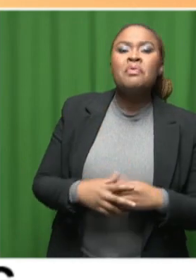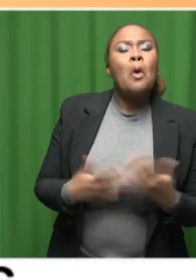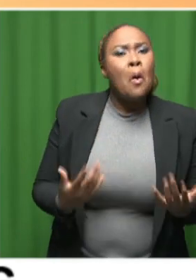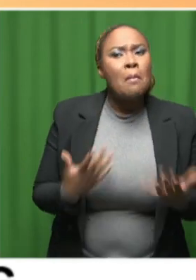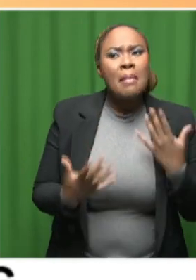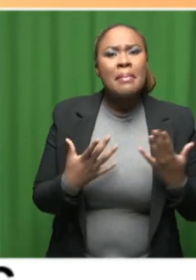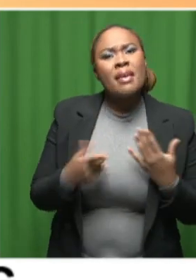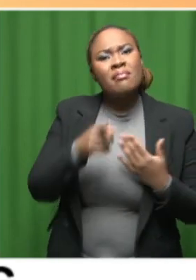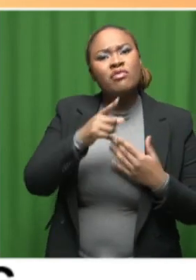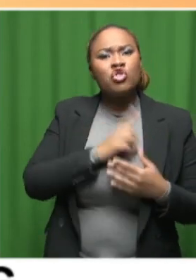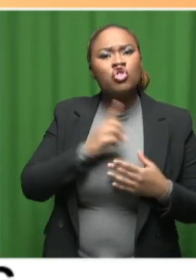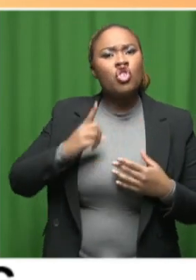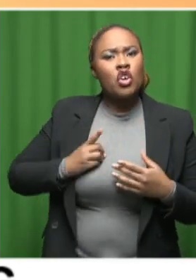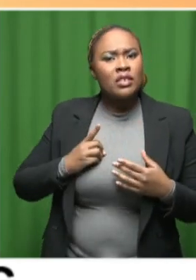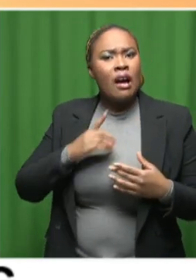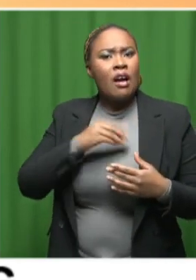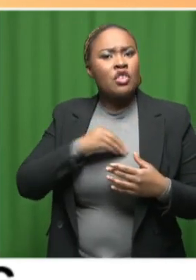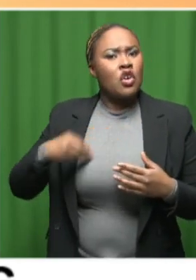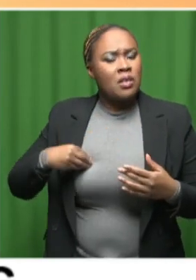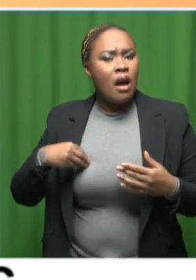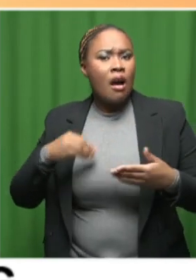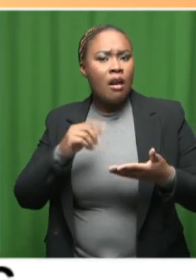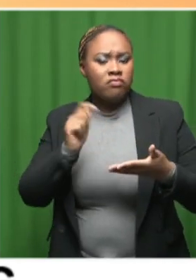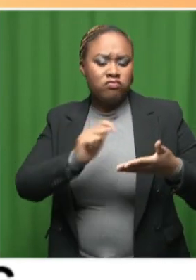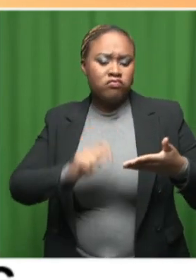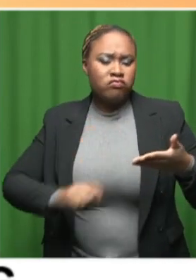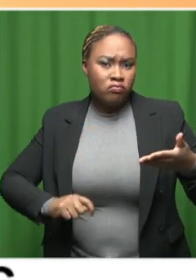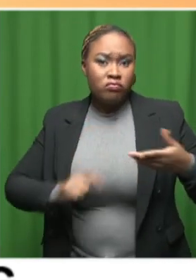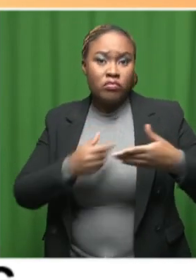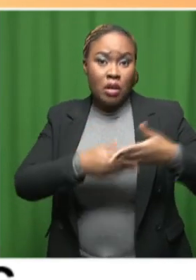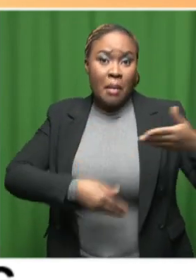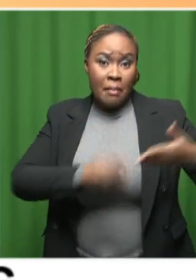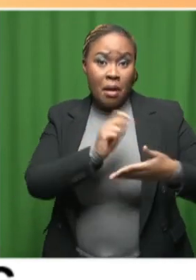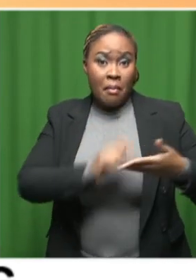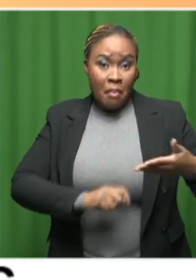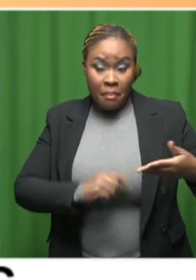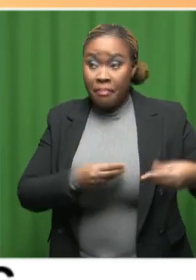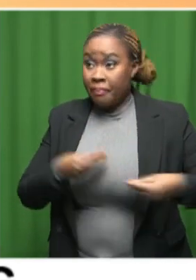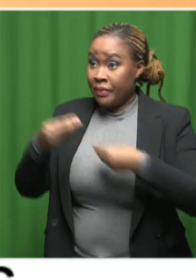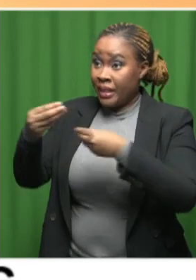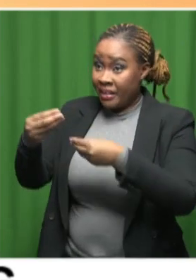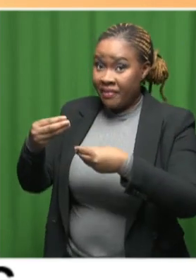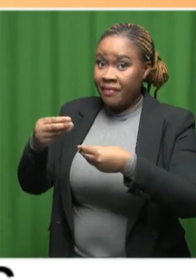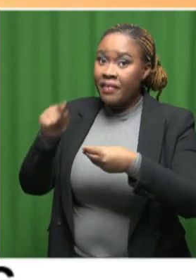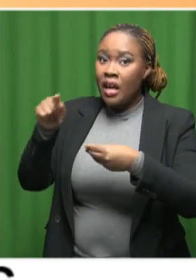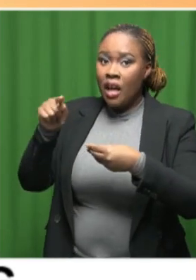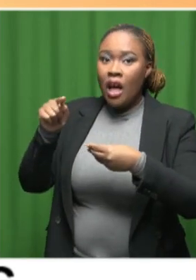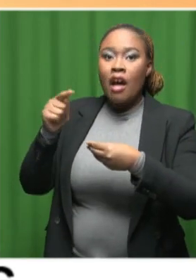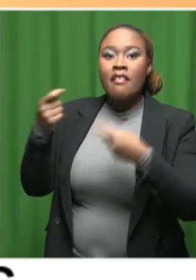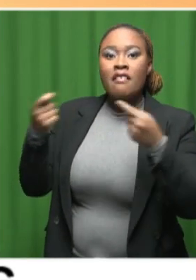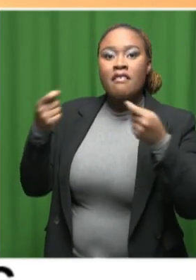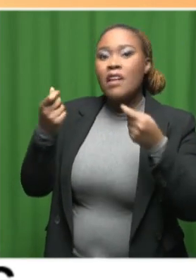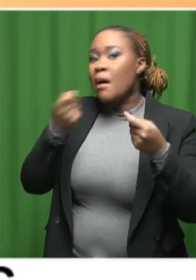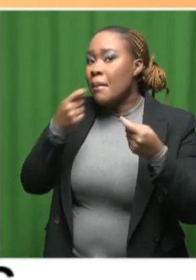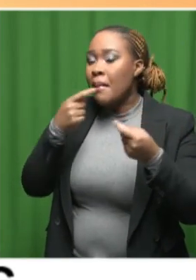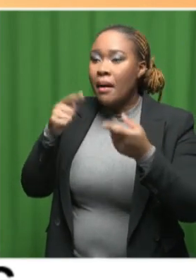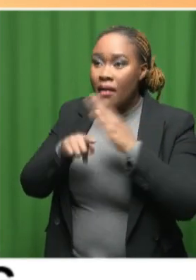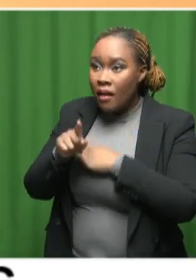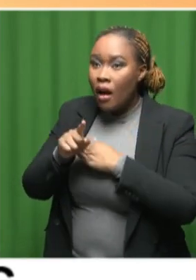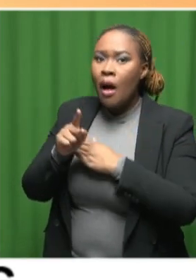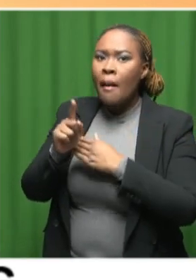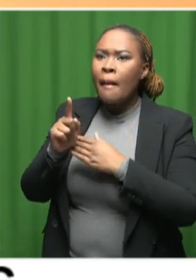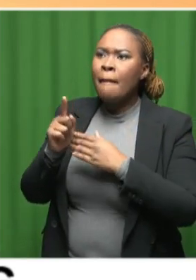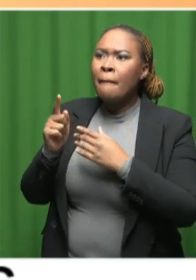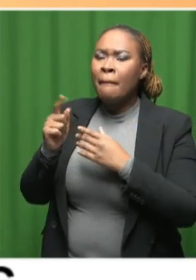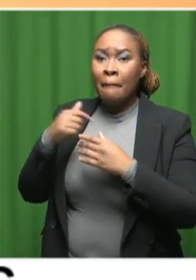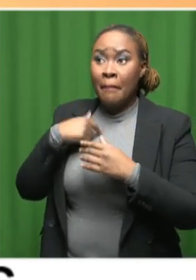Yeah. The most cost effective? And many a times you go to a pharmacy and you end up with a co-payment that is potentially unnecessary.